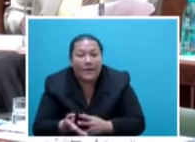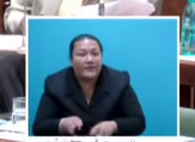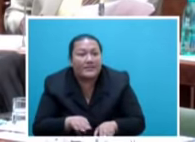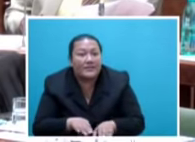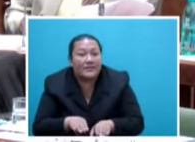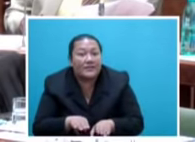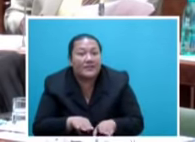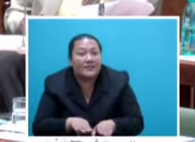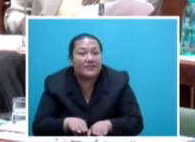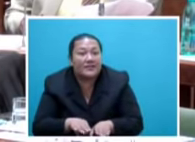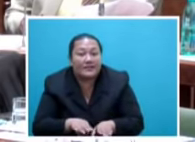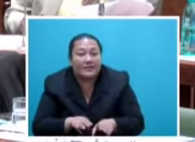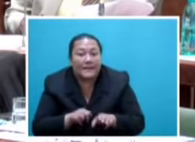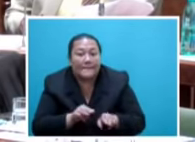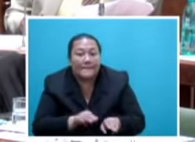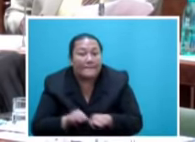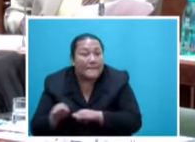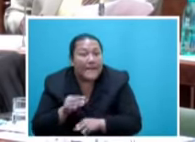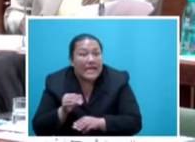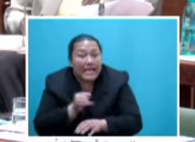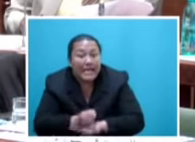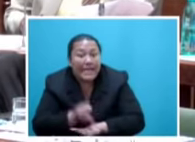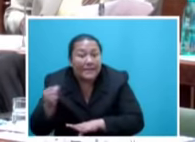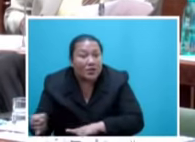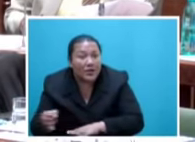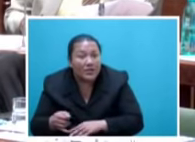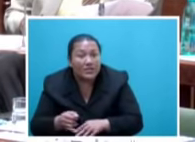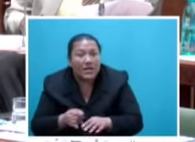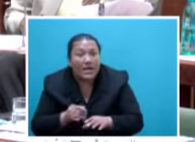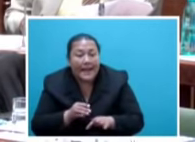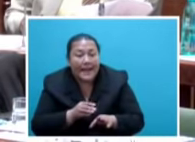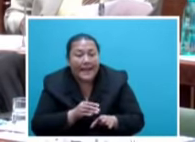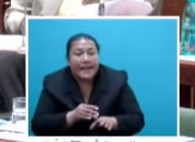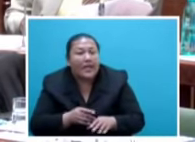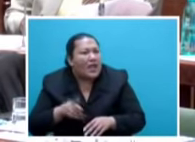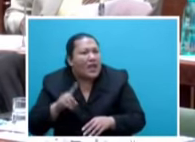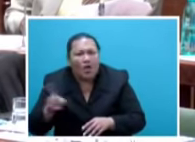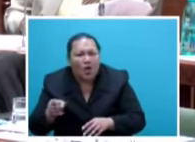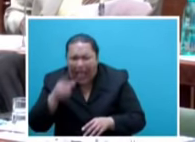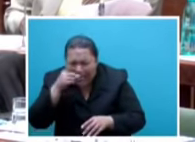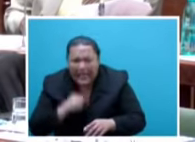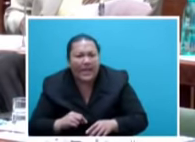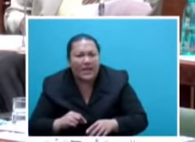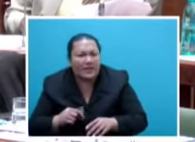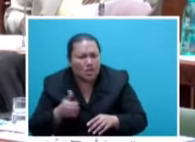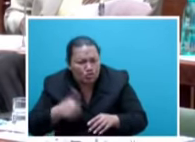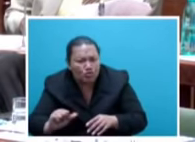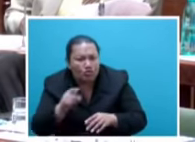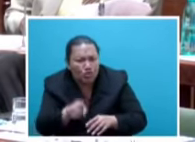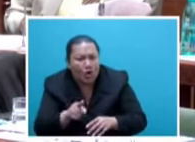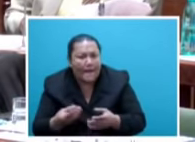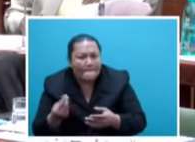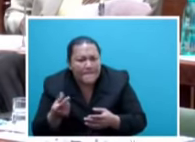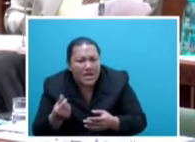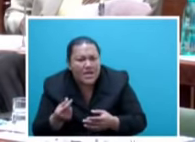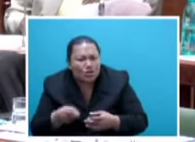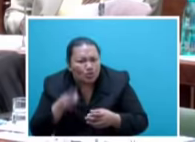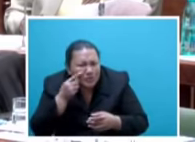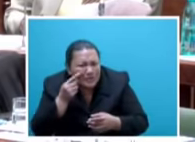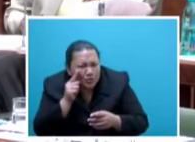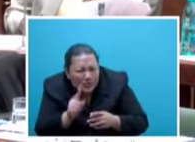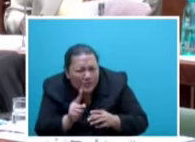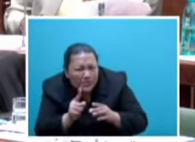to the hidden drugs to carry on with business as usual. Cases of detention and torture are unprecedented. We should not be surprised.